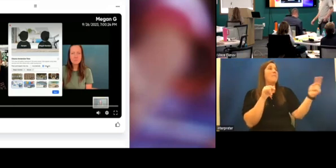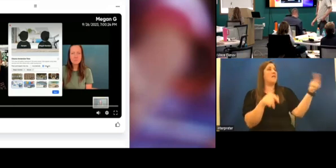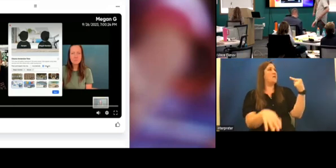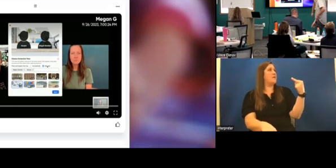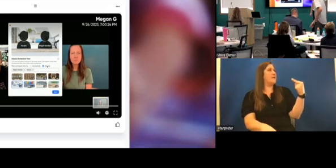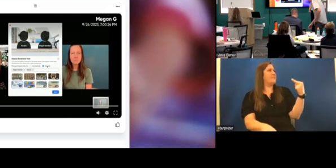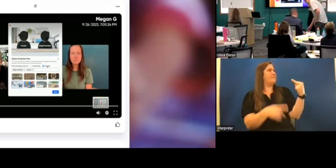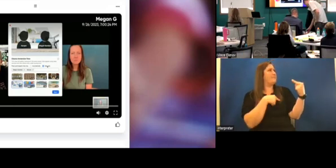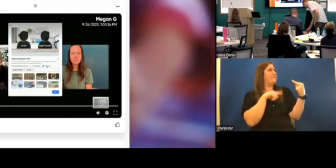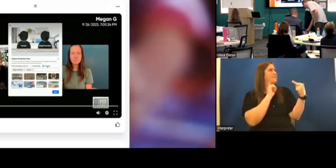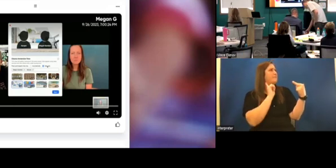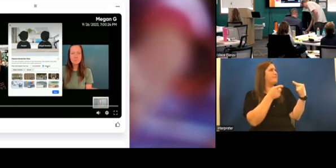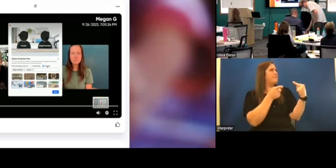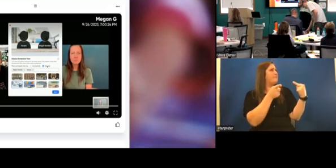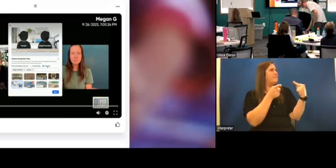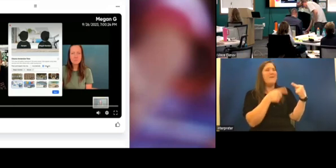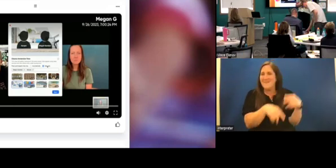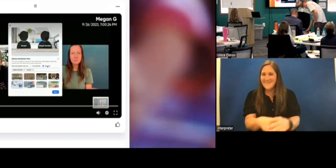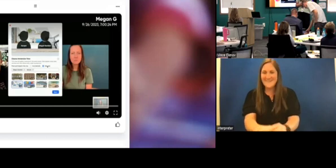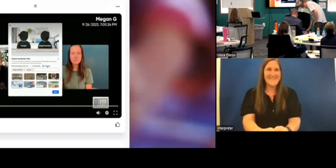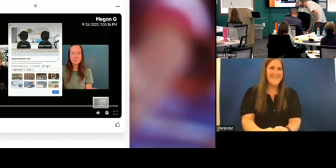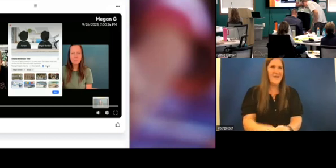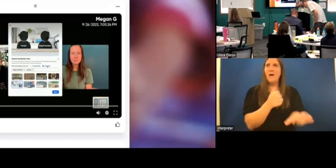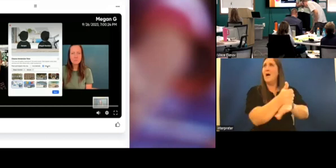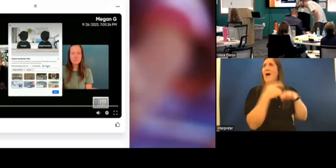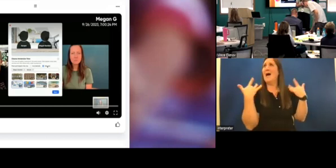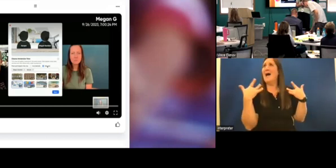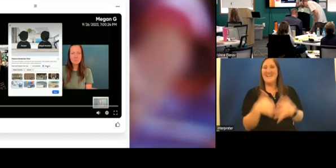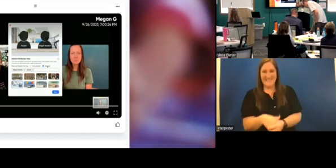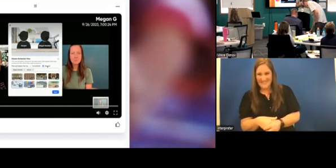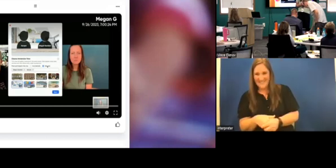the Zoom room doesn't have that option. So